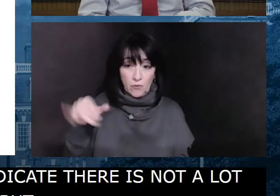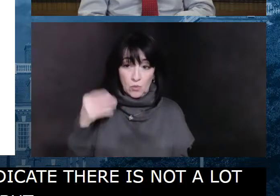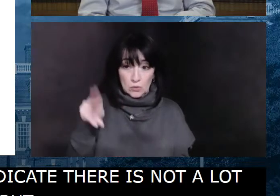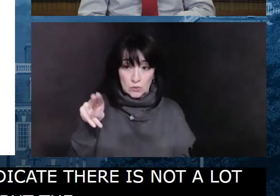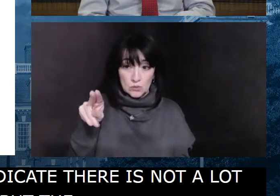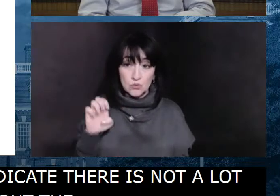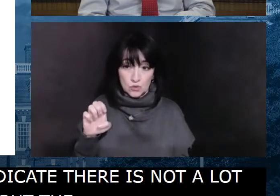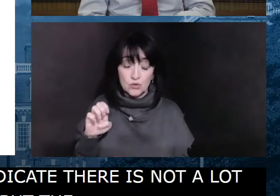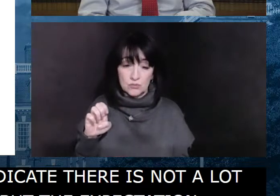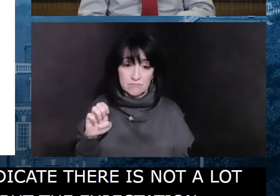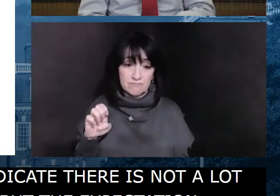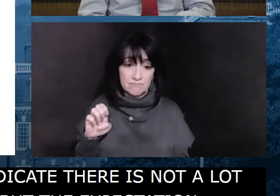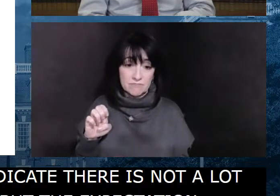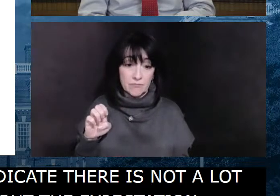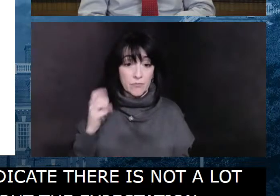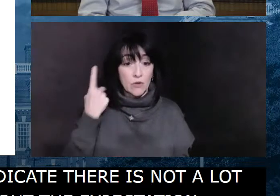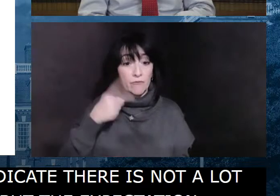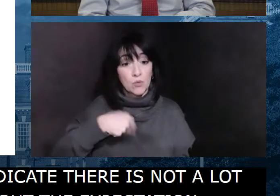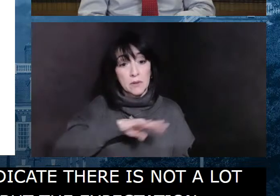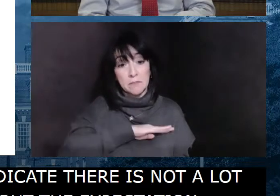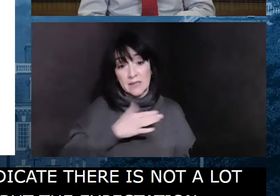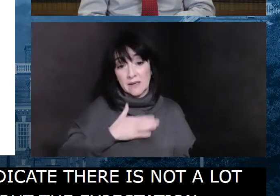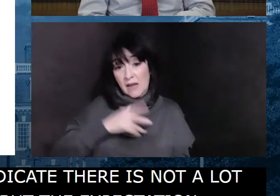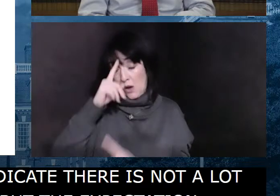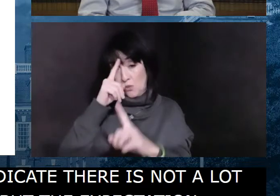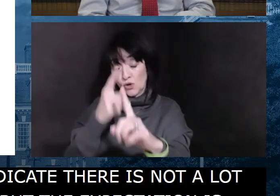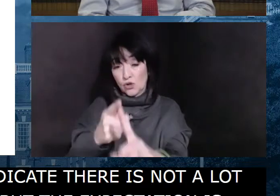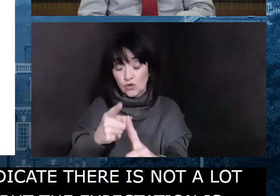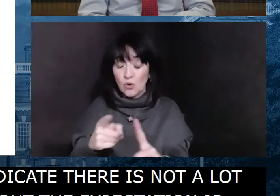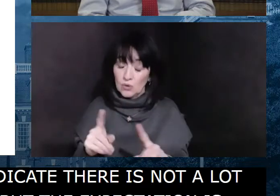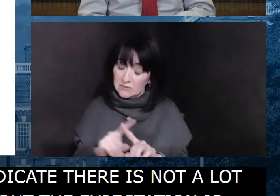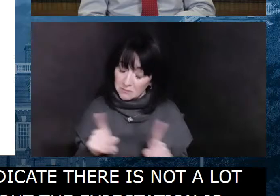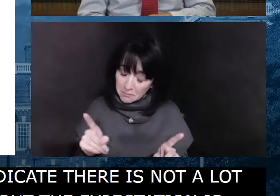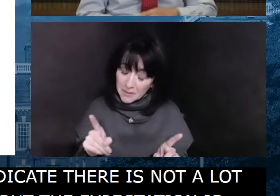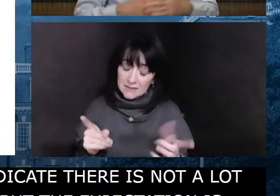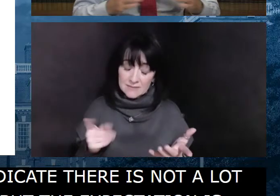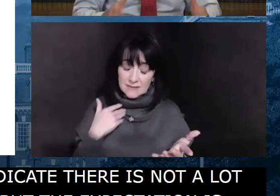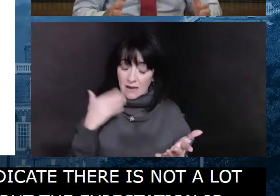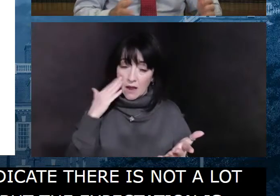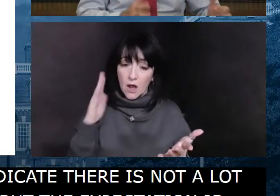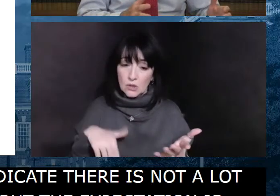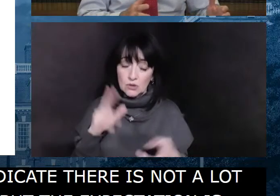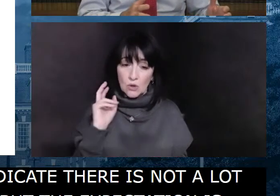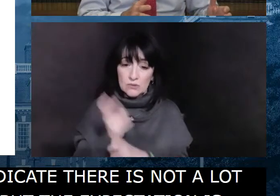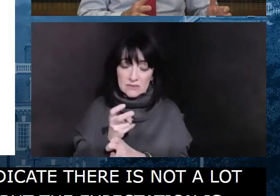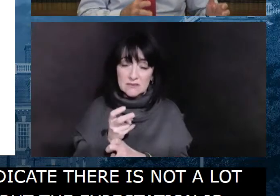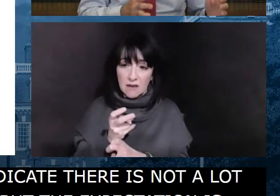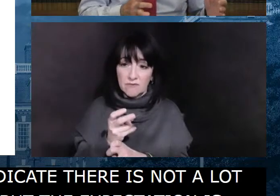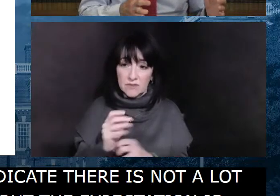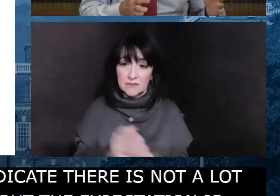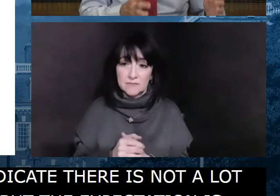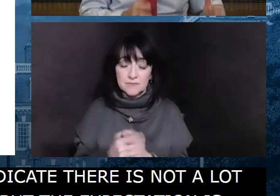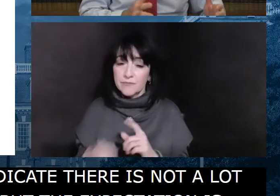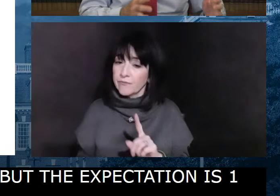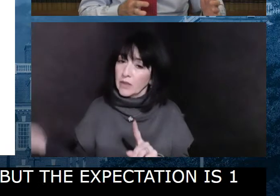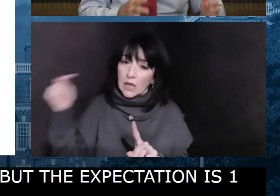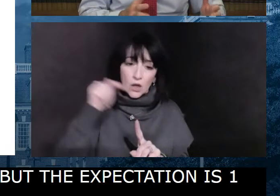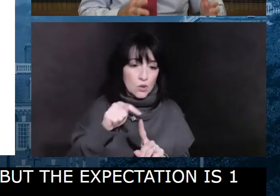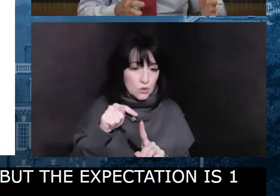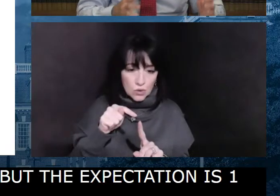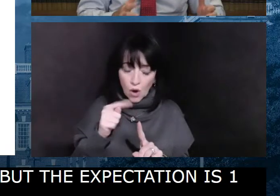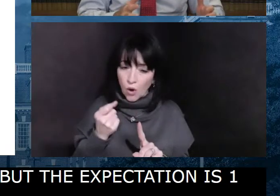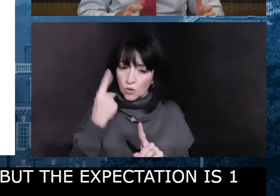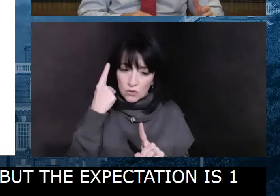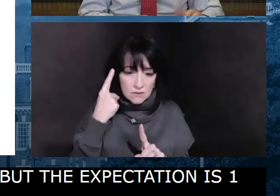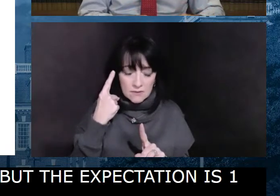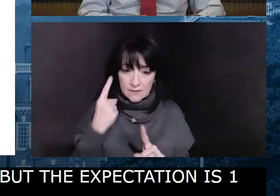to get to where we want to be as a state, but that'll be a real game changer. It's also obvious that going back to the issue, it's about supply,